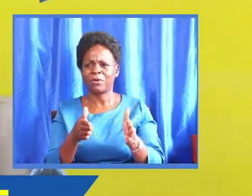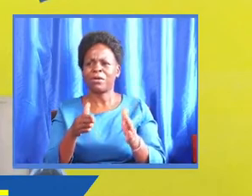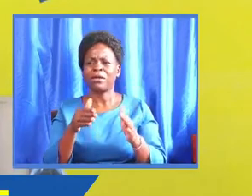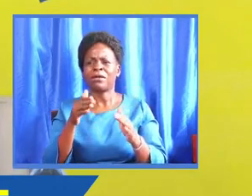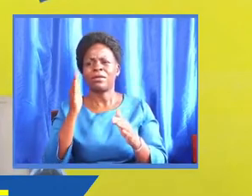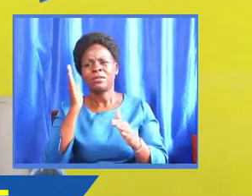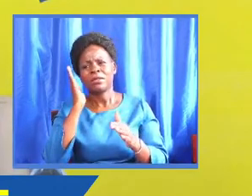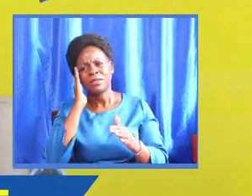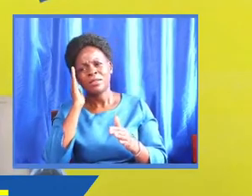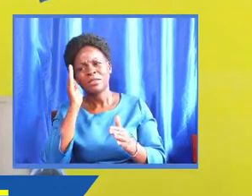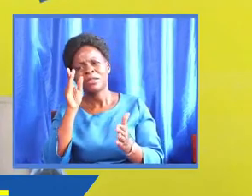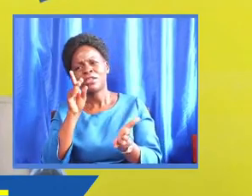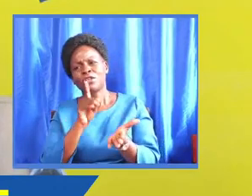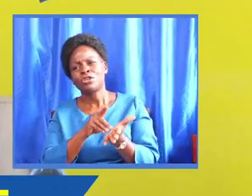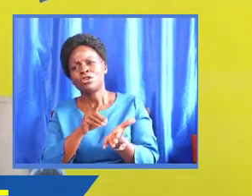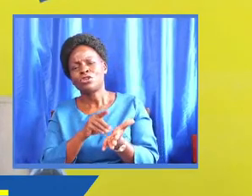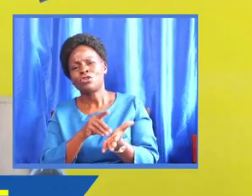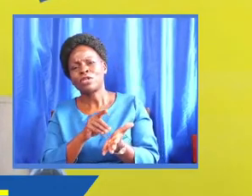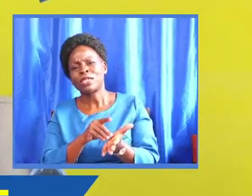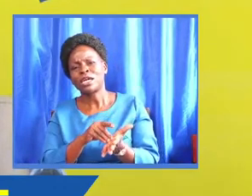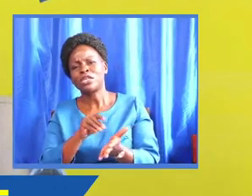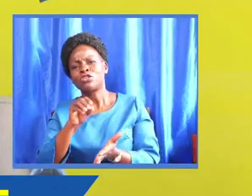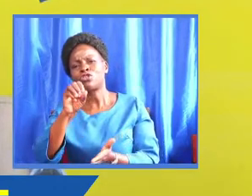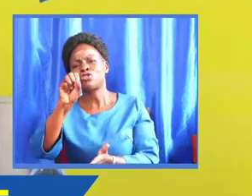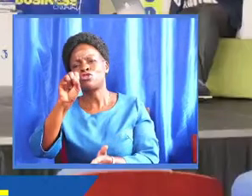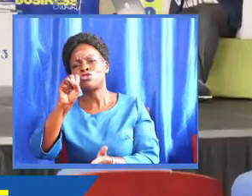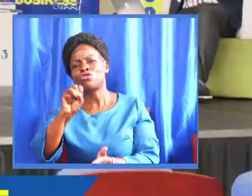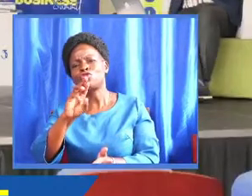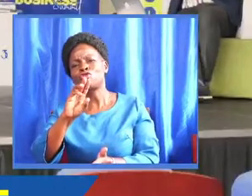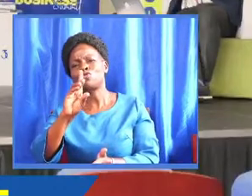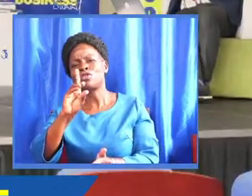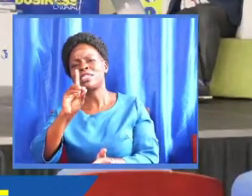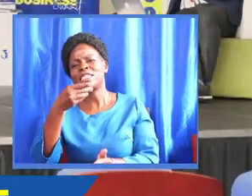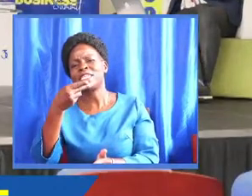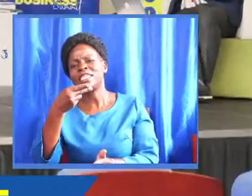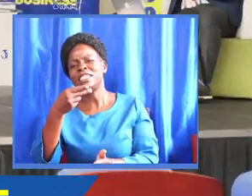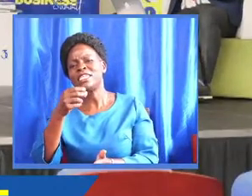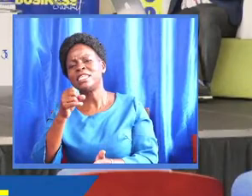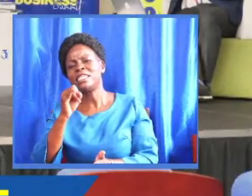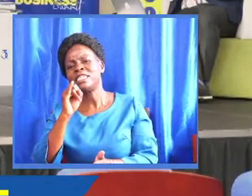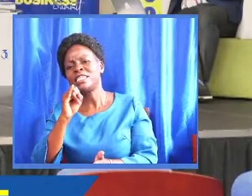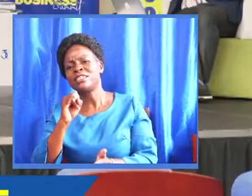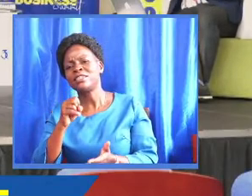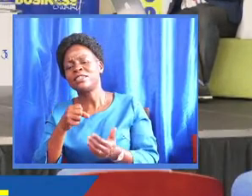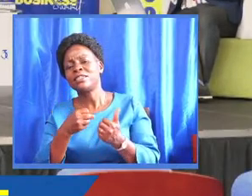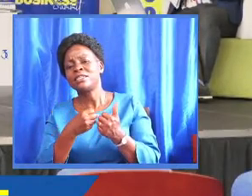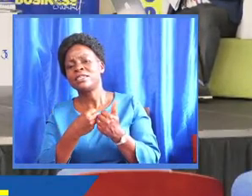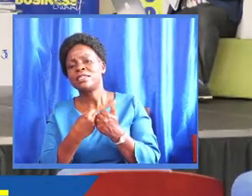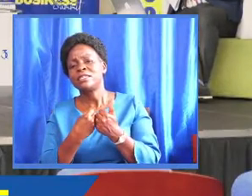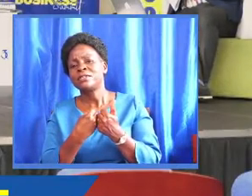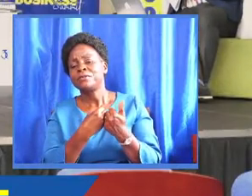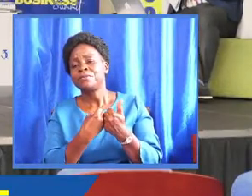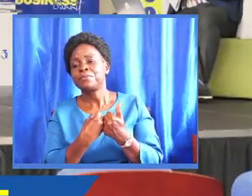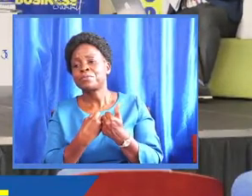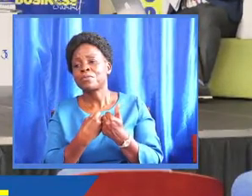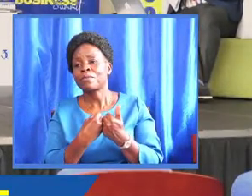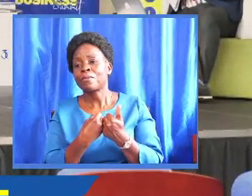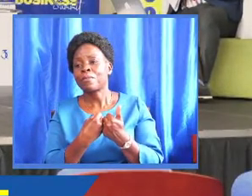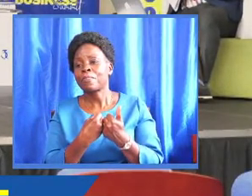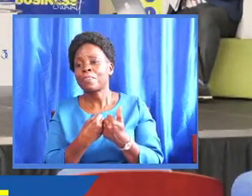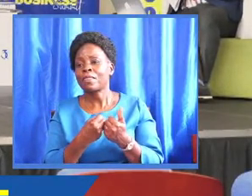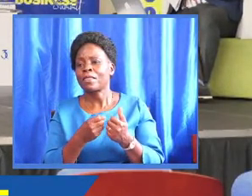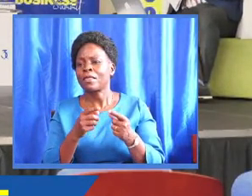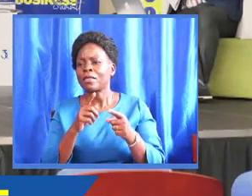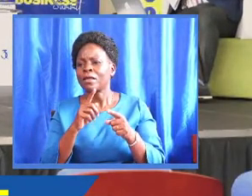residential, Dr. Sudil, you've gone into condominiums, and it's a trending thing as we speak.